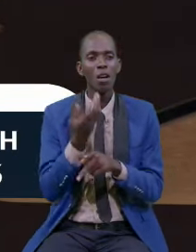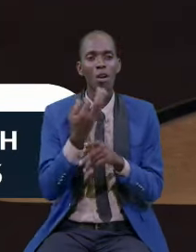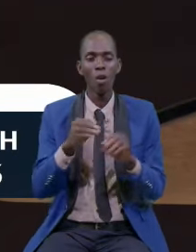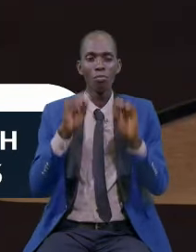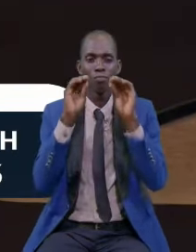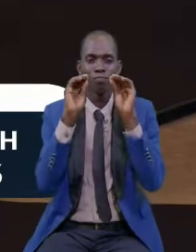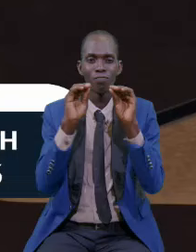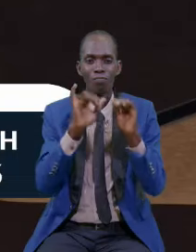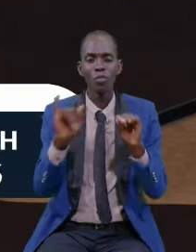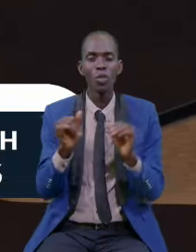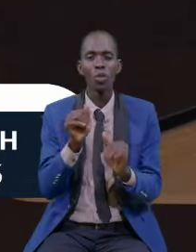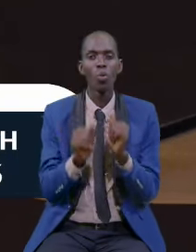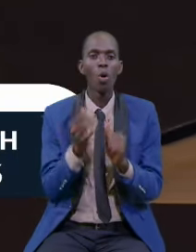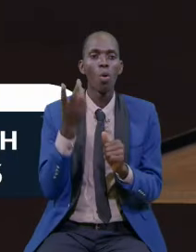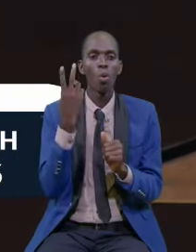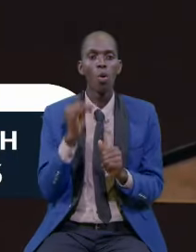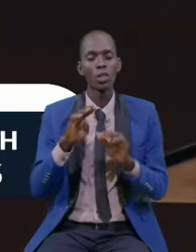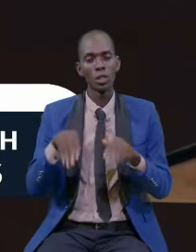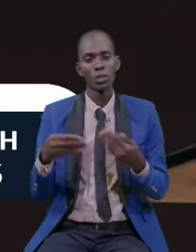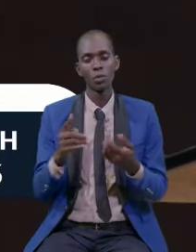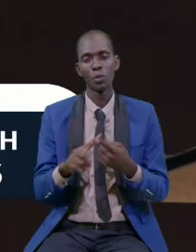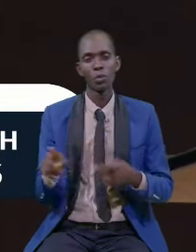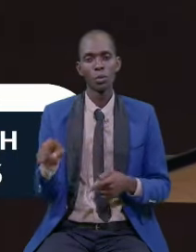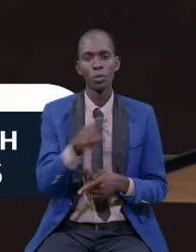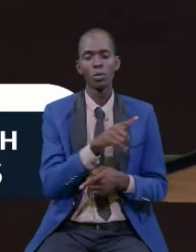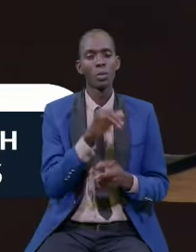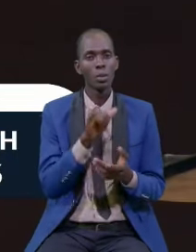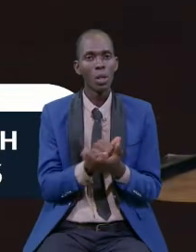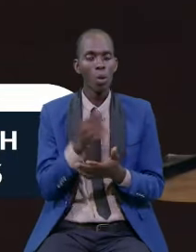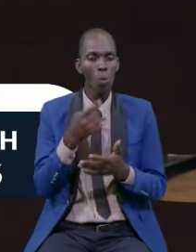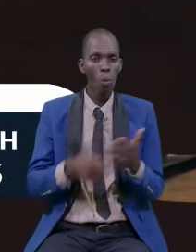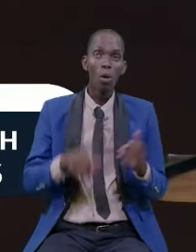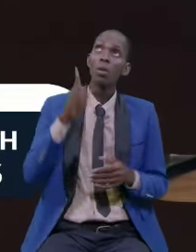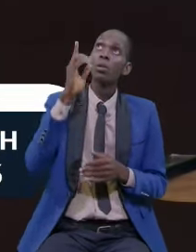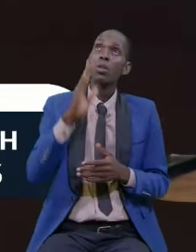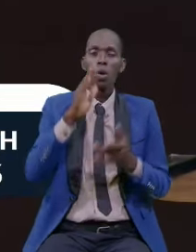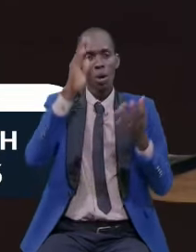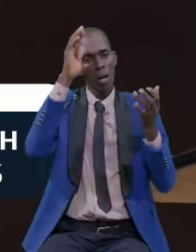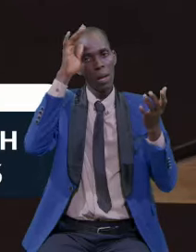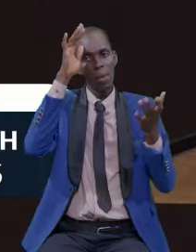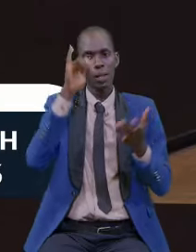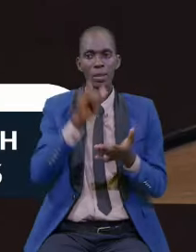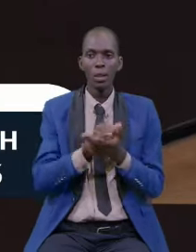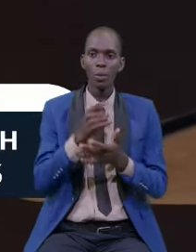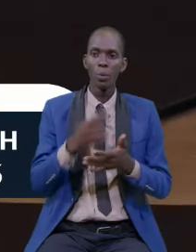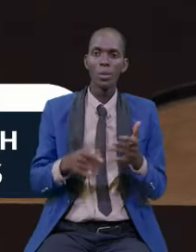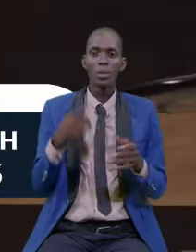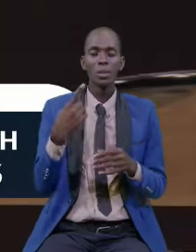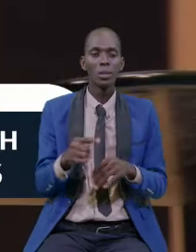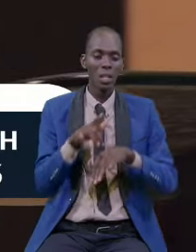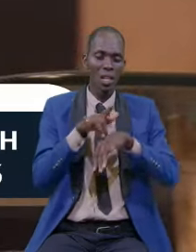was delivered unto you. That's what God expects, and that's what the early church